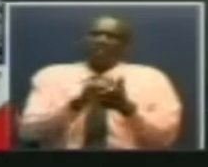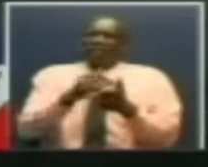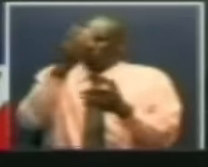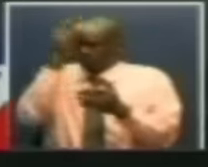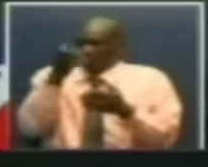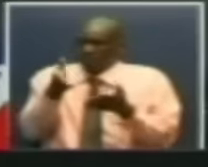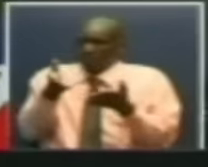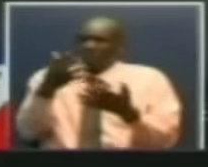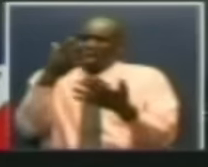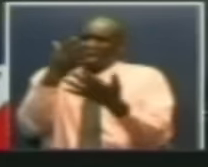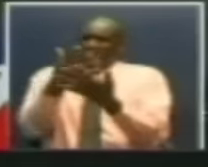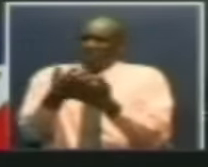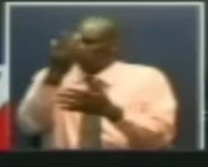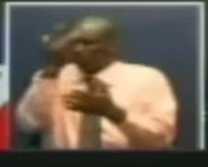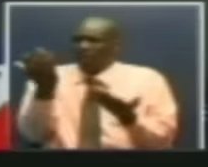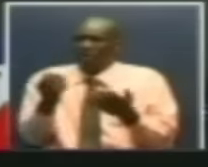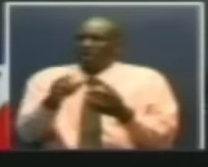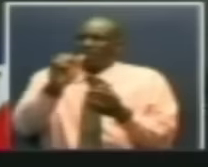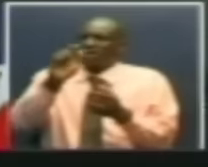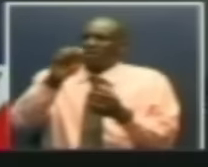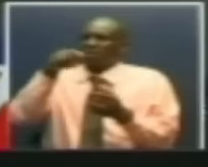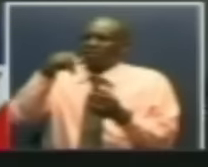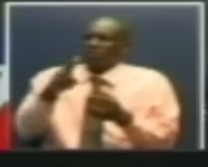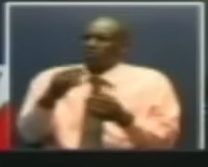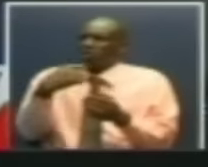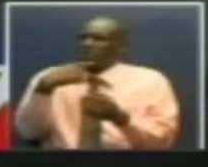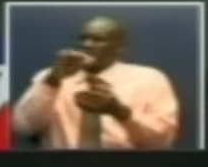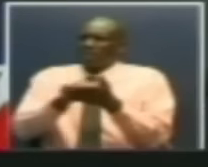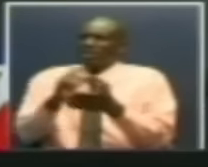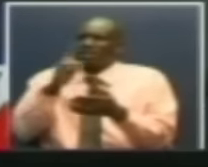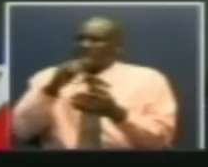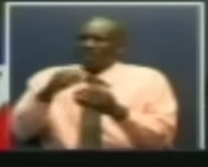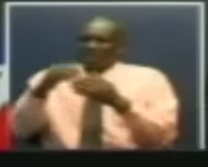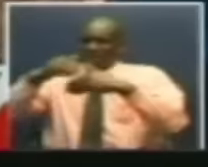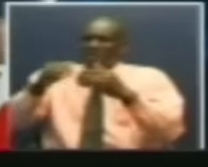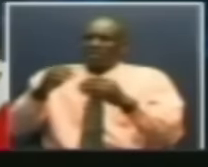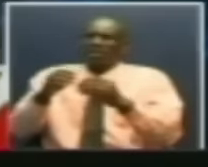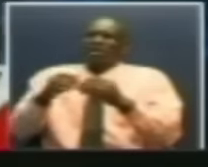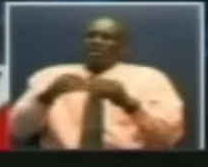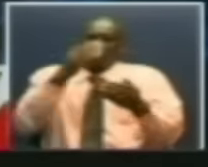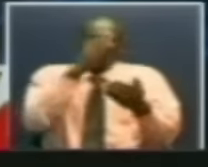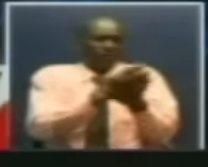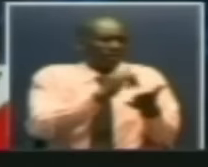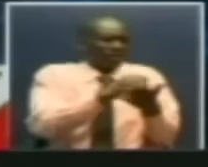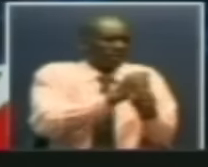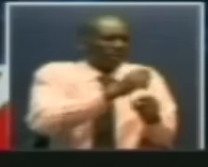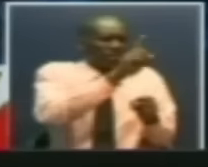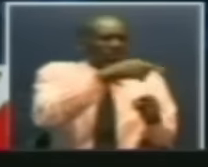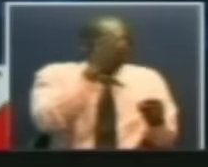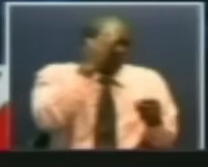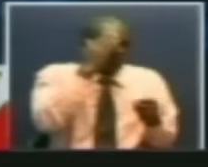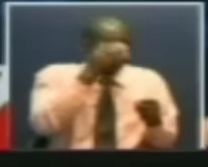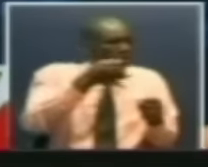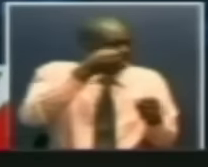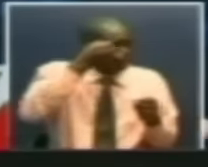is he now being actually held by the ATPU? They say that there are terror-related activities. The fact that he committed a crime, and you know he's a drug